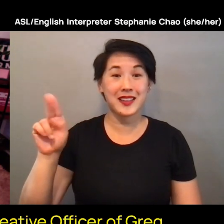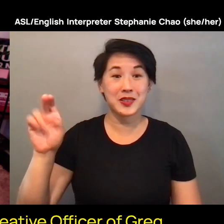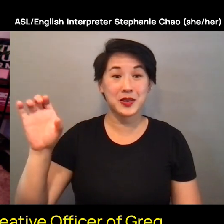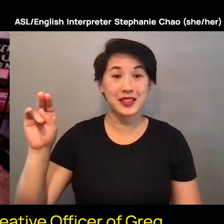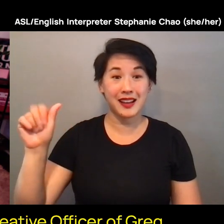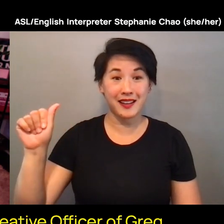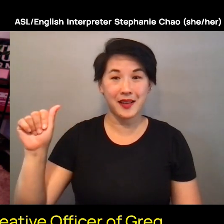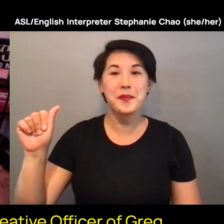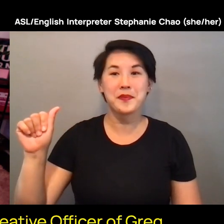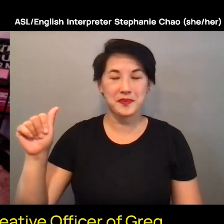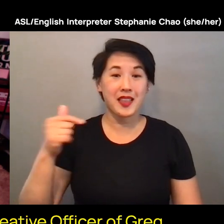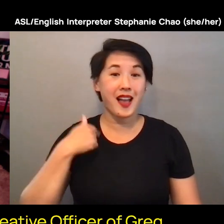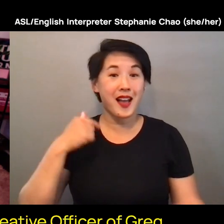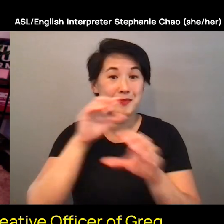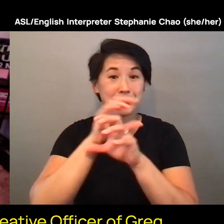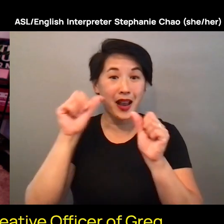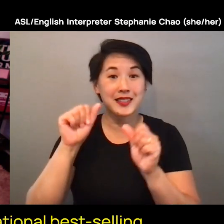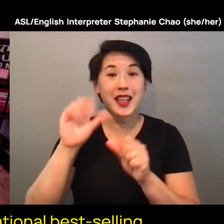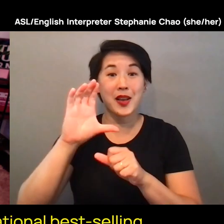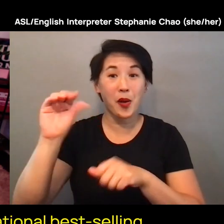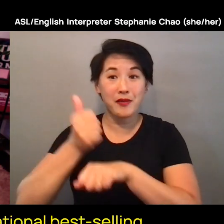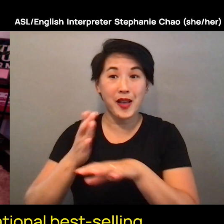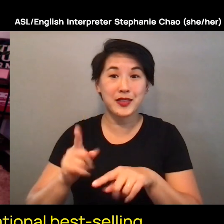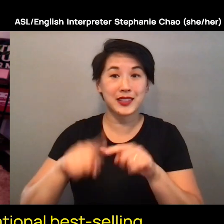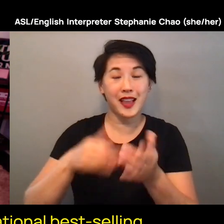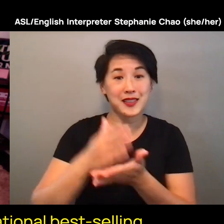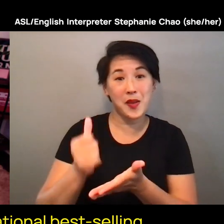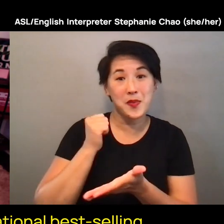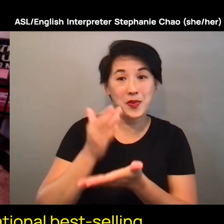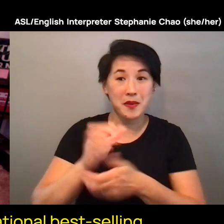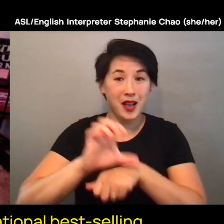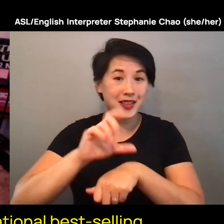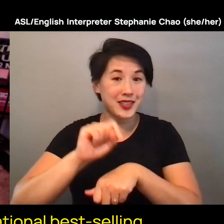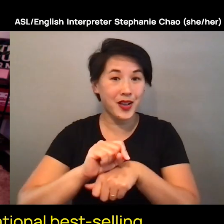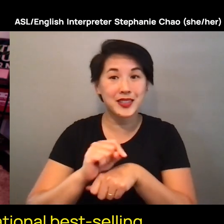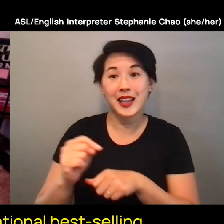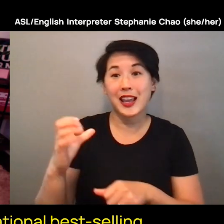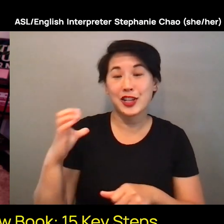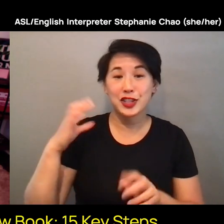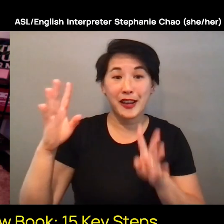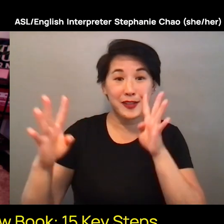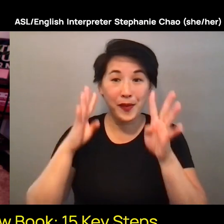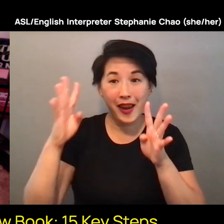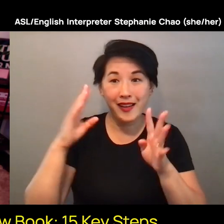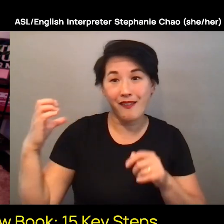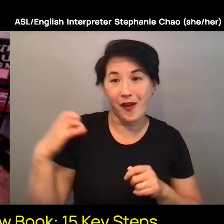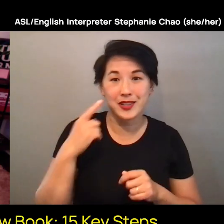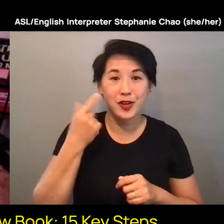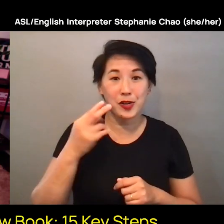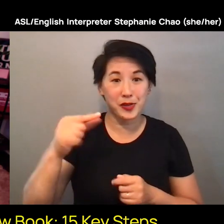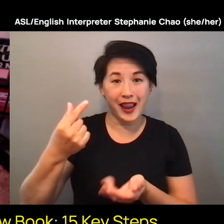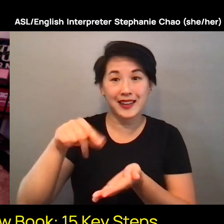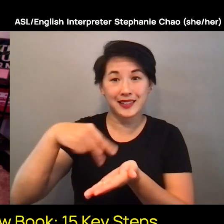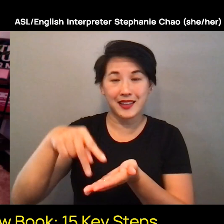Stop Consulting, chief creative officer of Greg Dances, and number one international best-selling author of Be the Boss Now